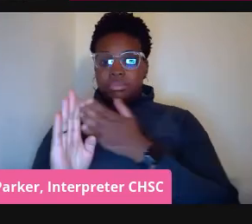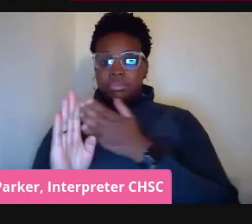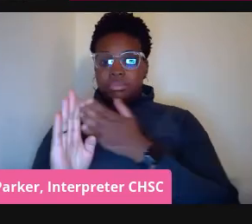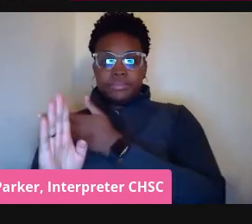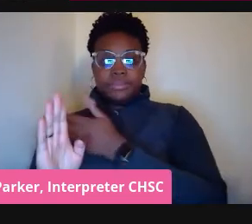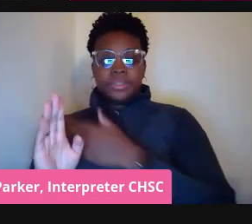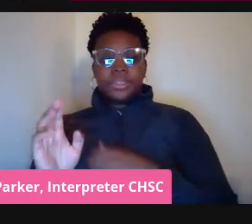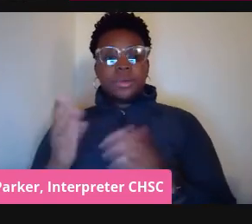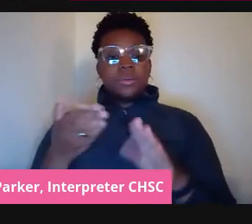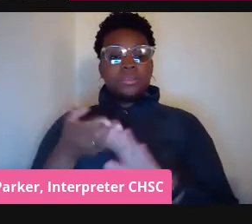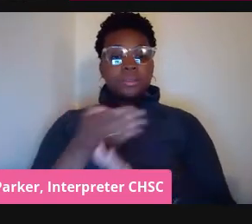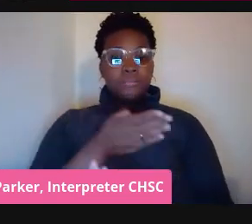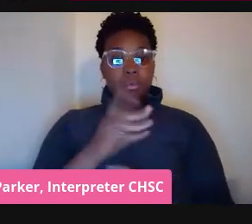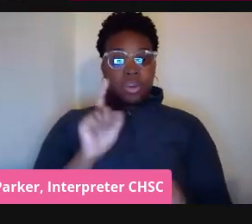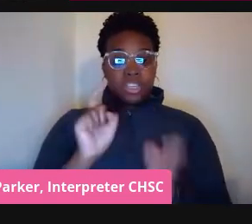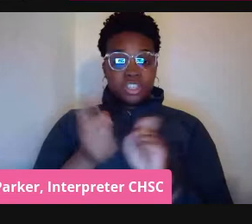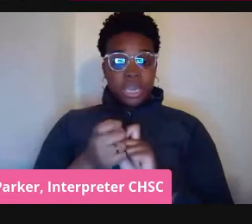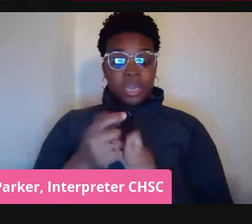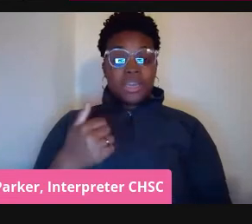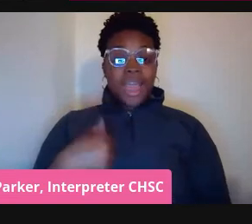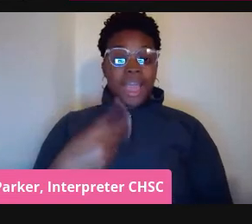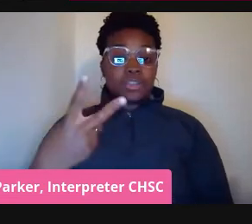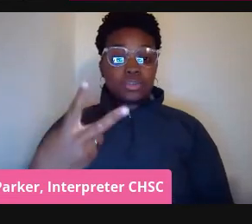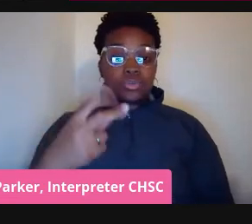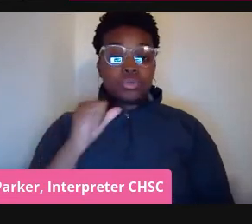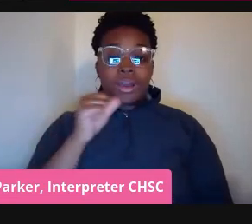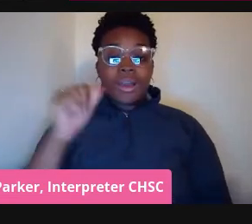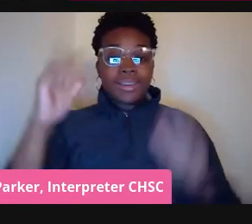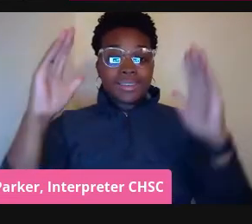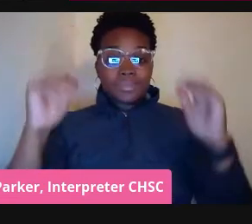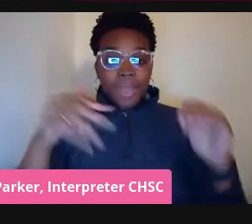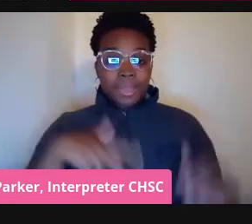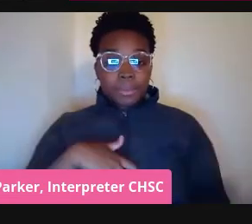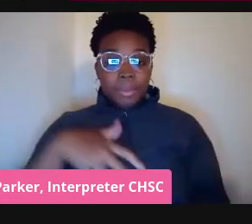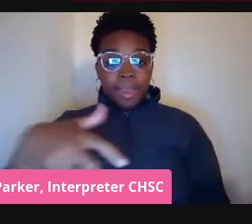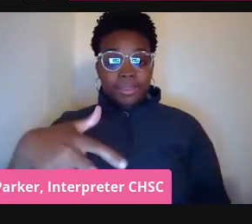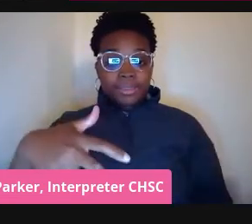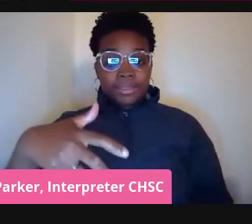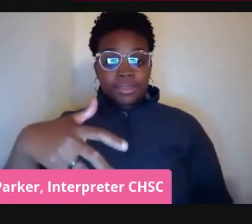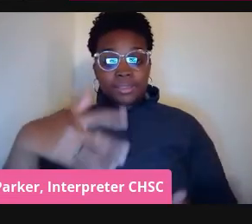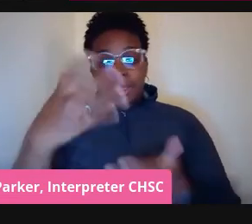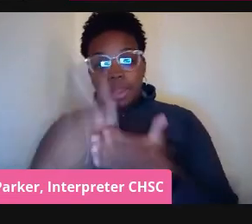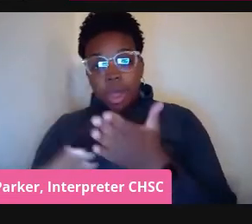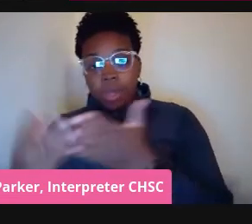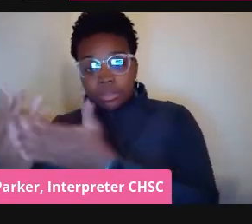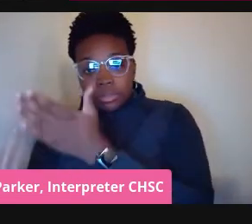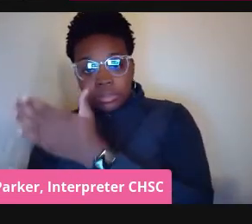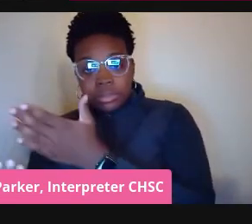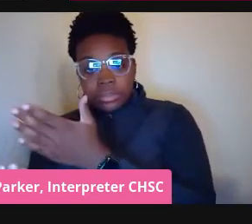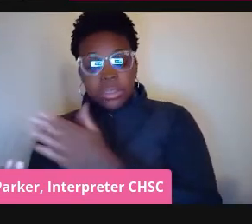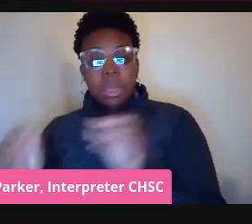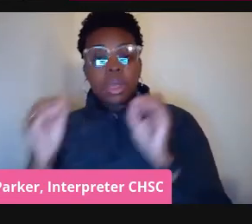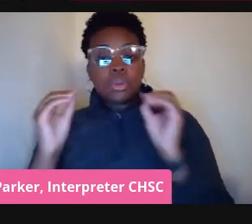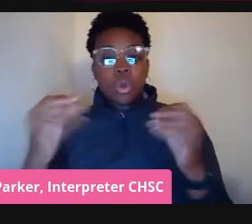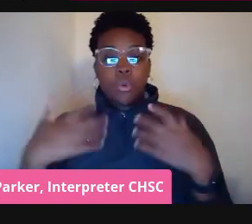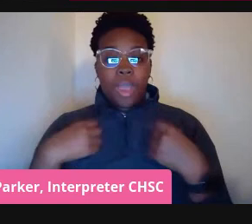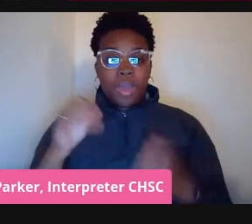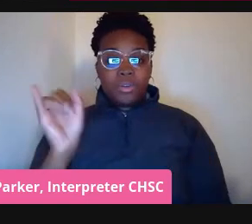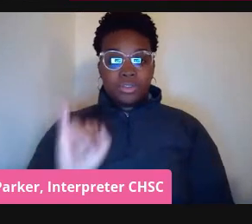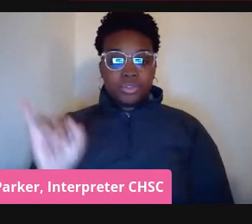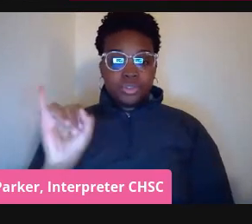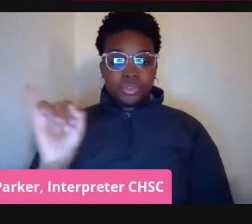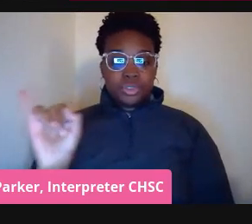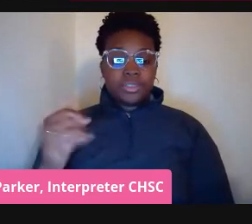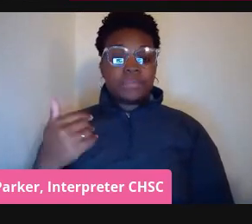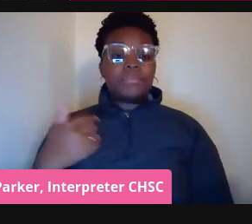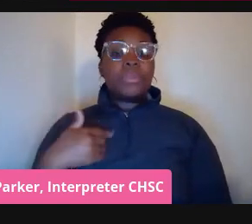we had two unexpected pregnancies and miscarriages without health insurance. We had about,